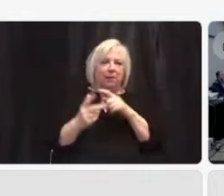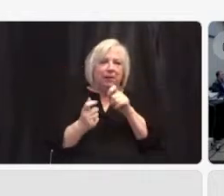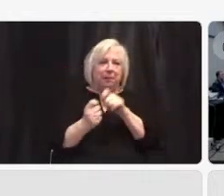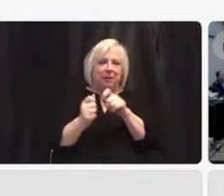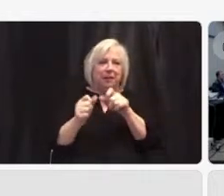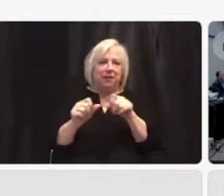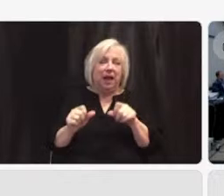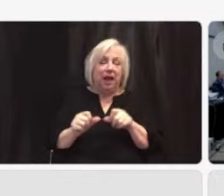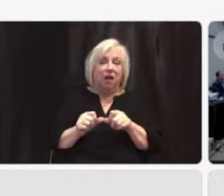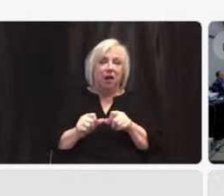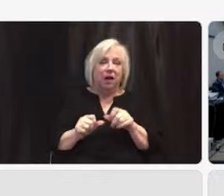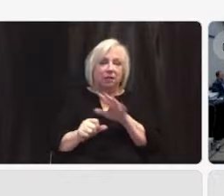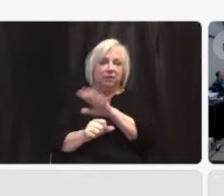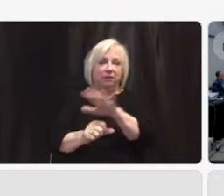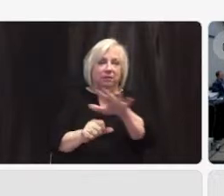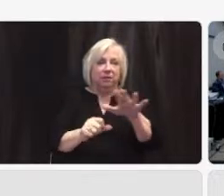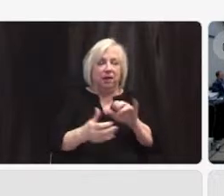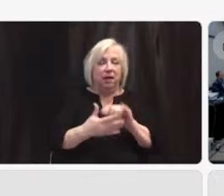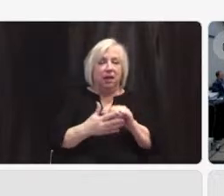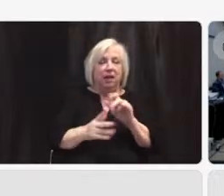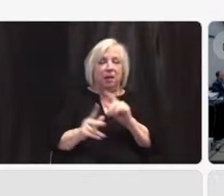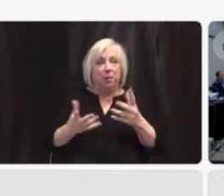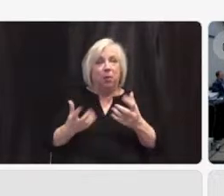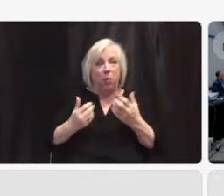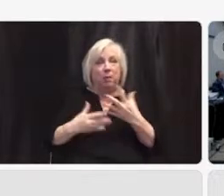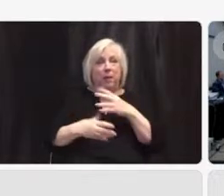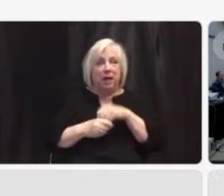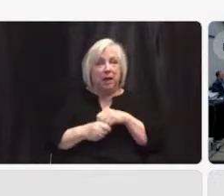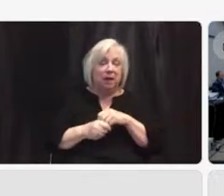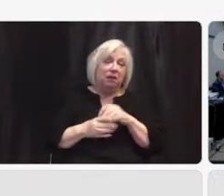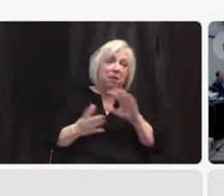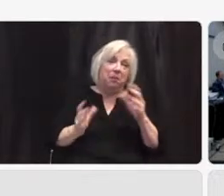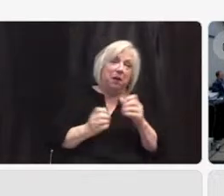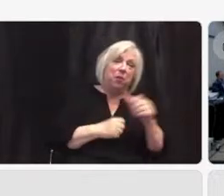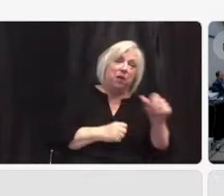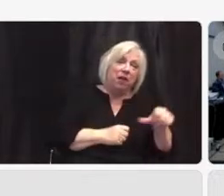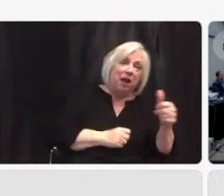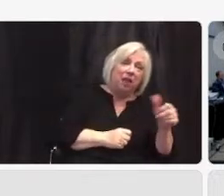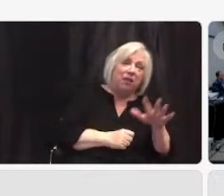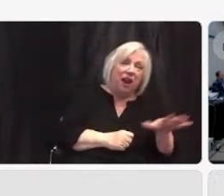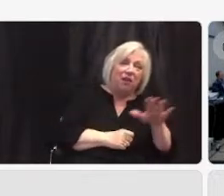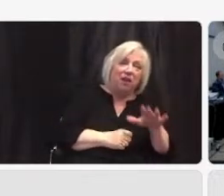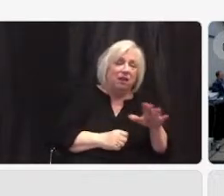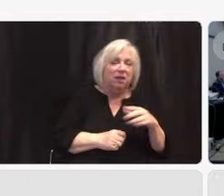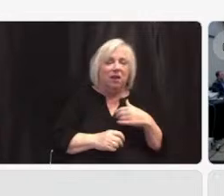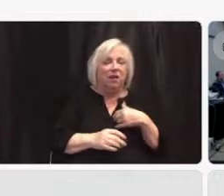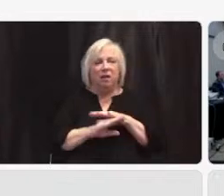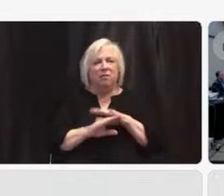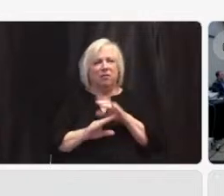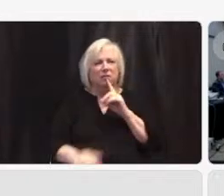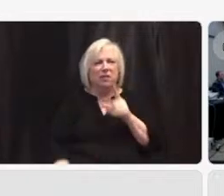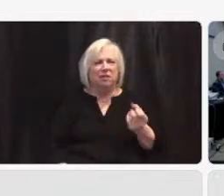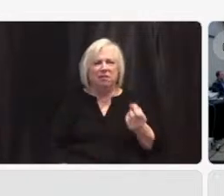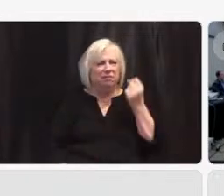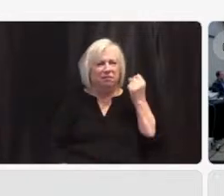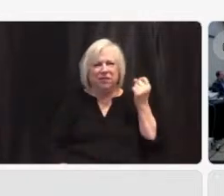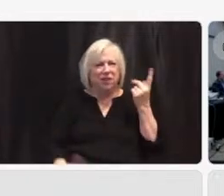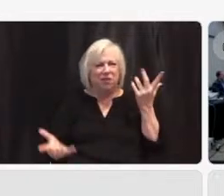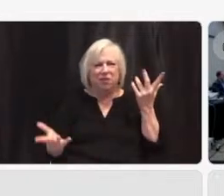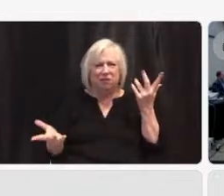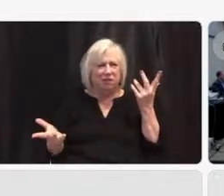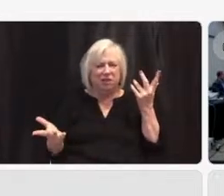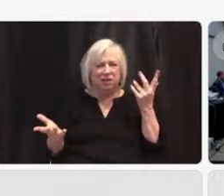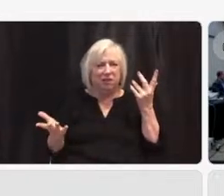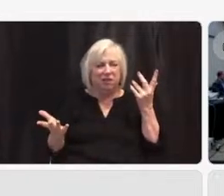that people want to be in as opposed to others, is what I just don't really understand, that